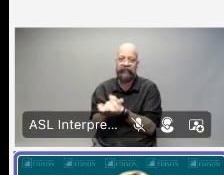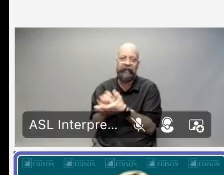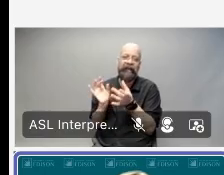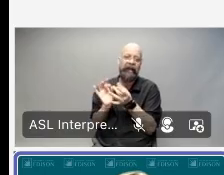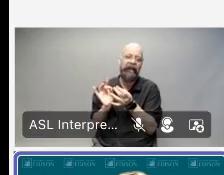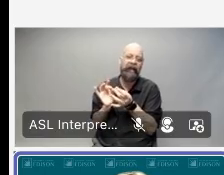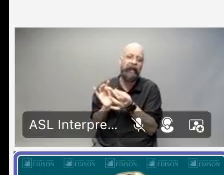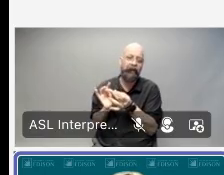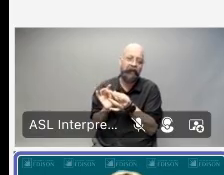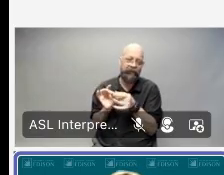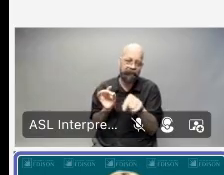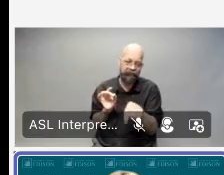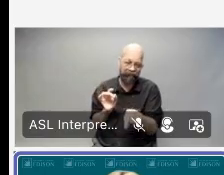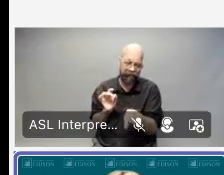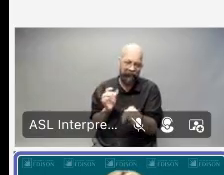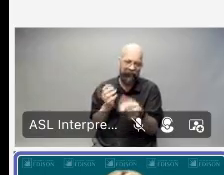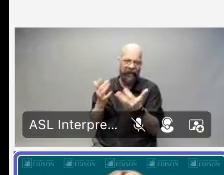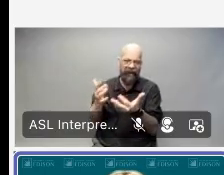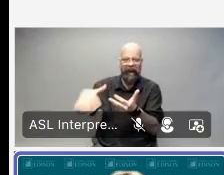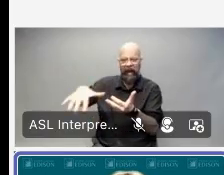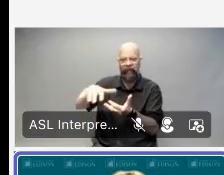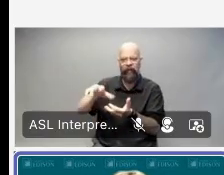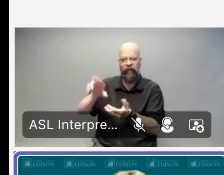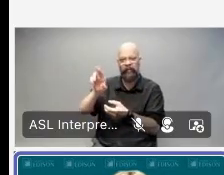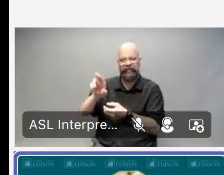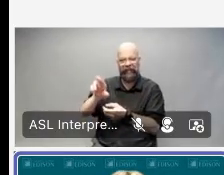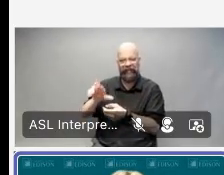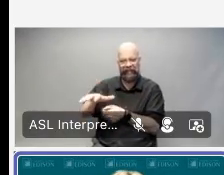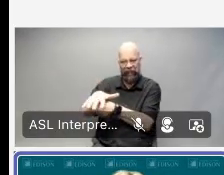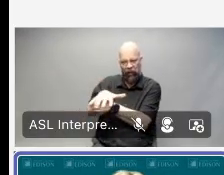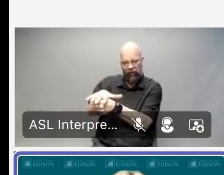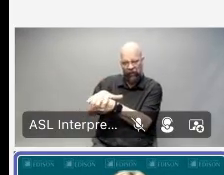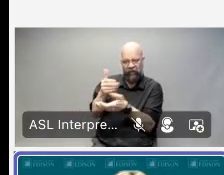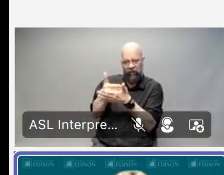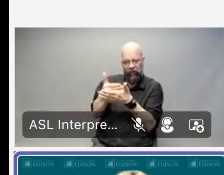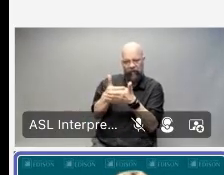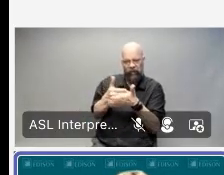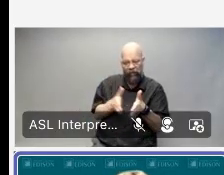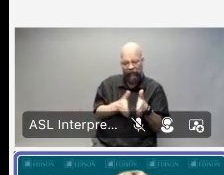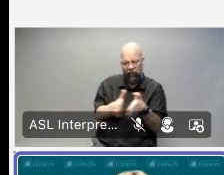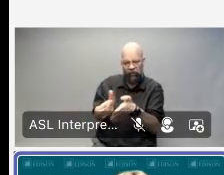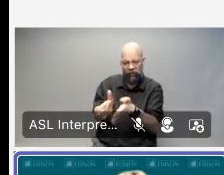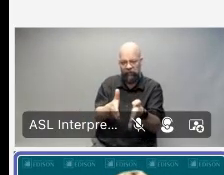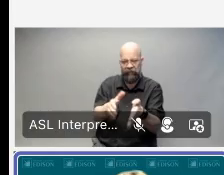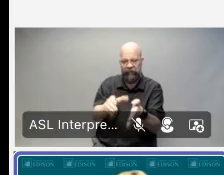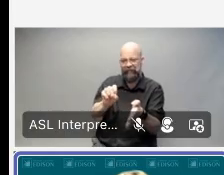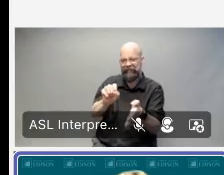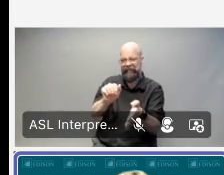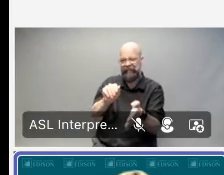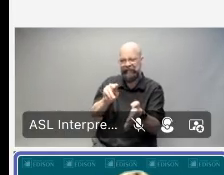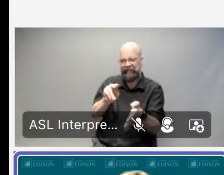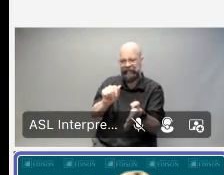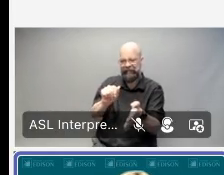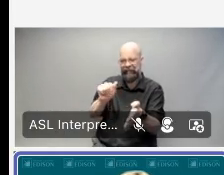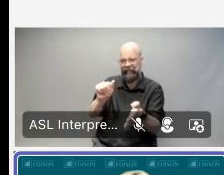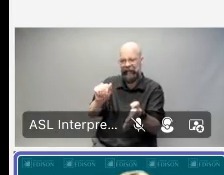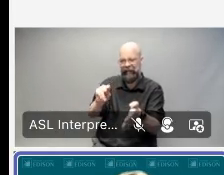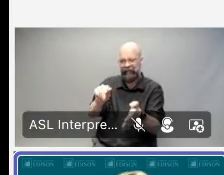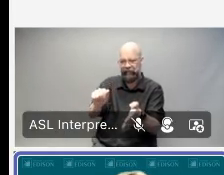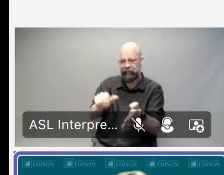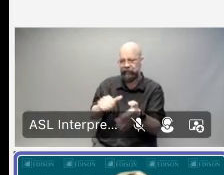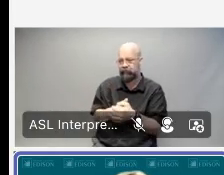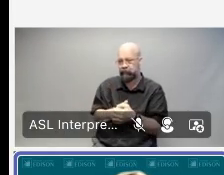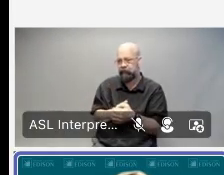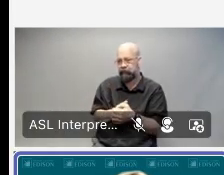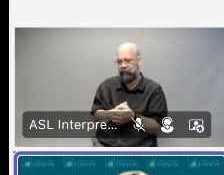Bane fire that's happening out in Riverside County near the Santa Ana River bed. And I think that he's referring to a